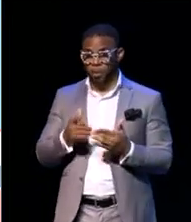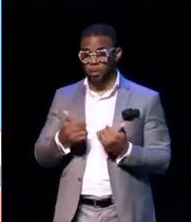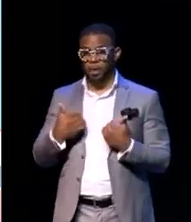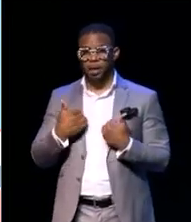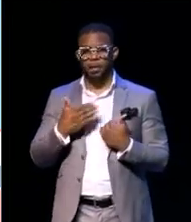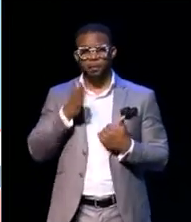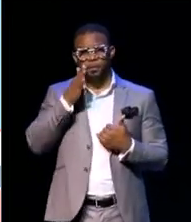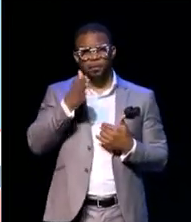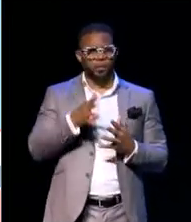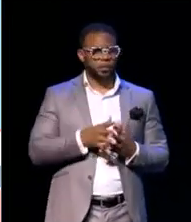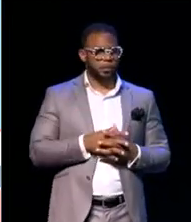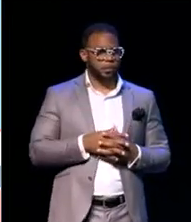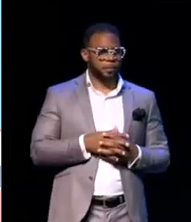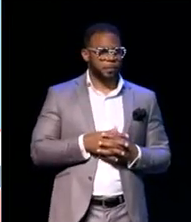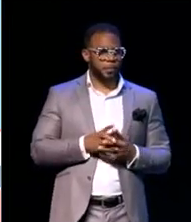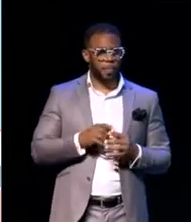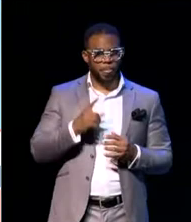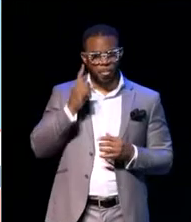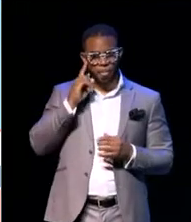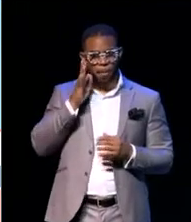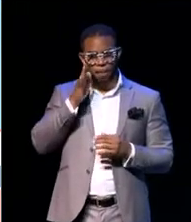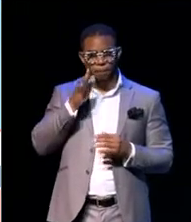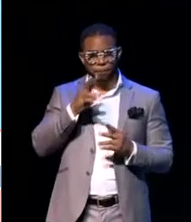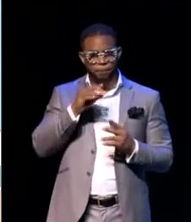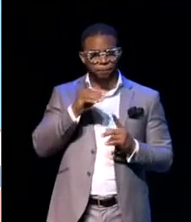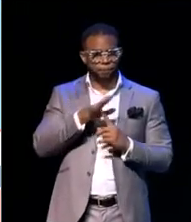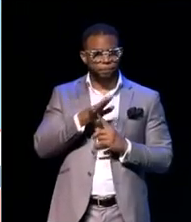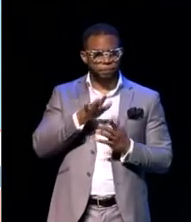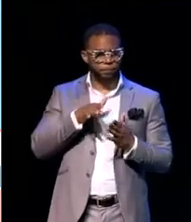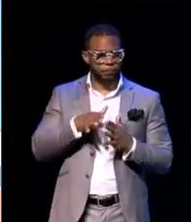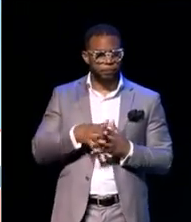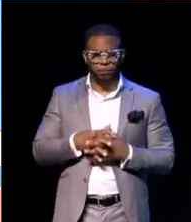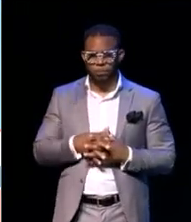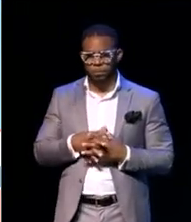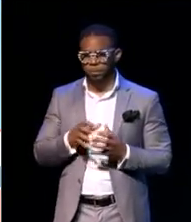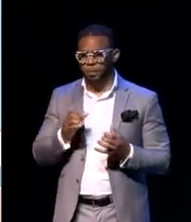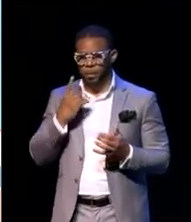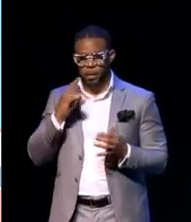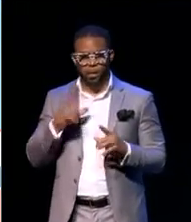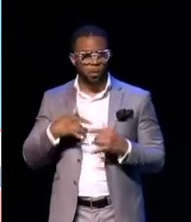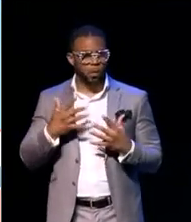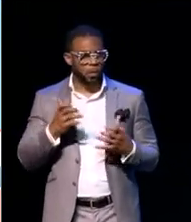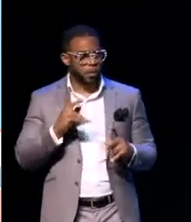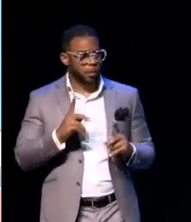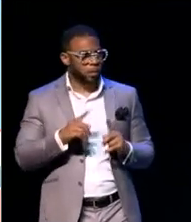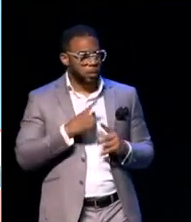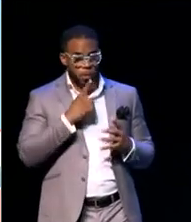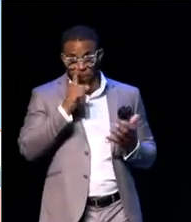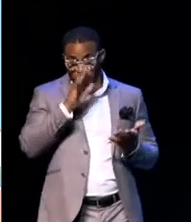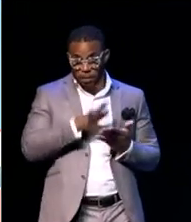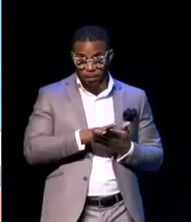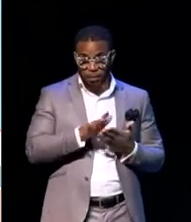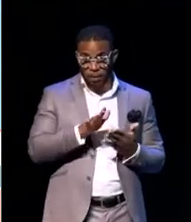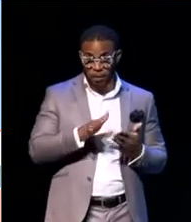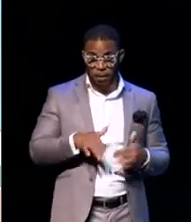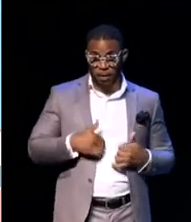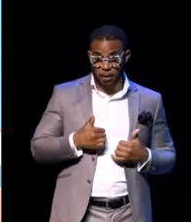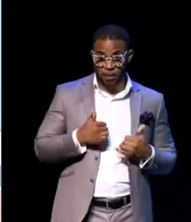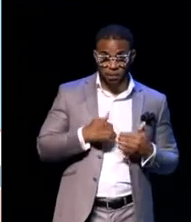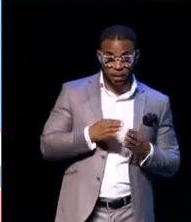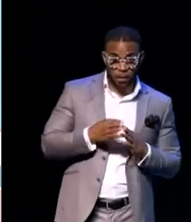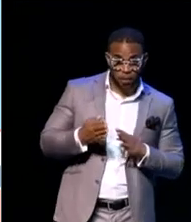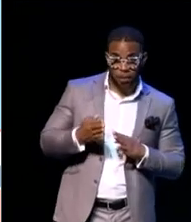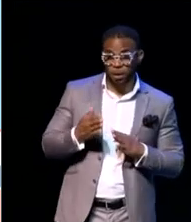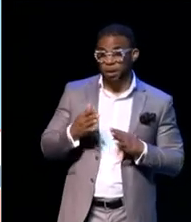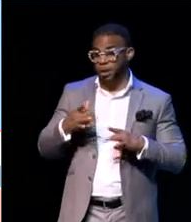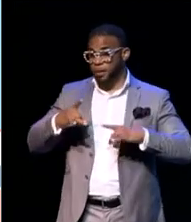have a future and to think in a future-oriented way. And so just as we want people who believe that they live in neighborhoods